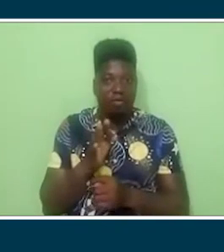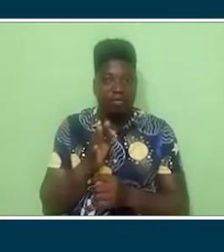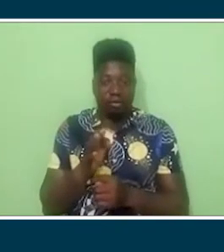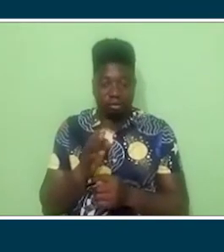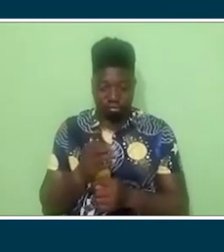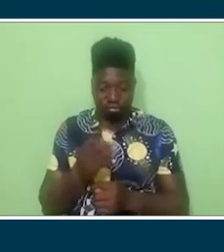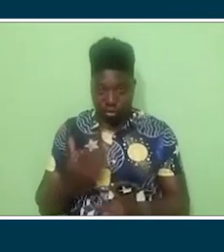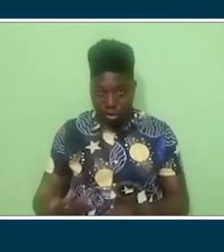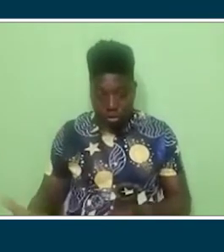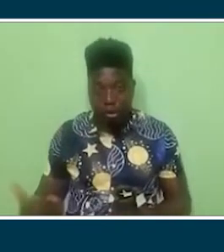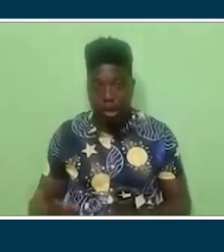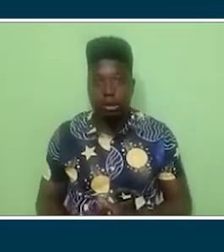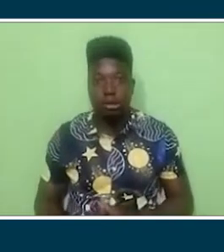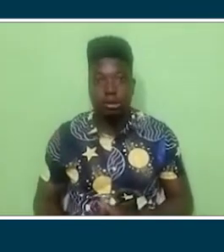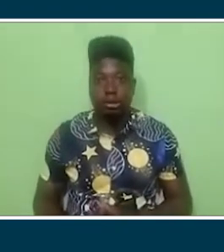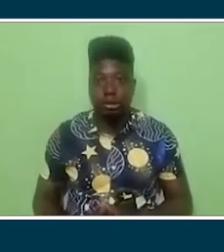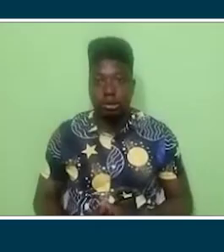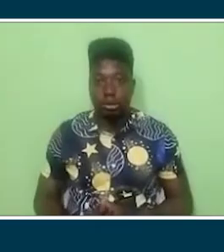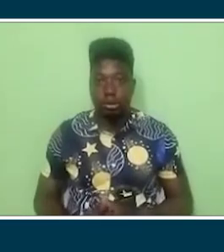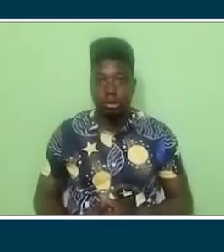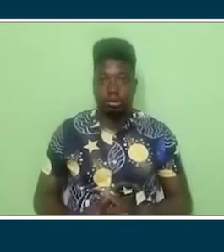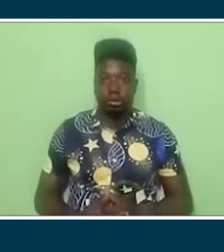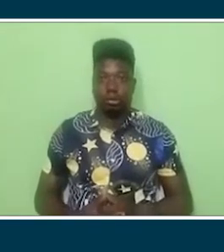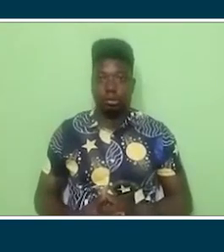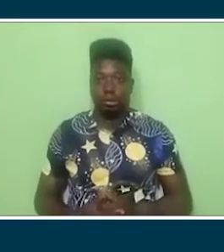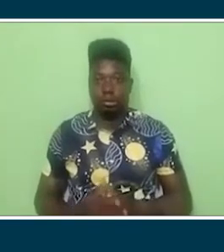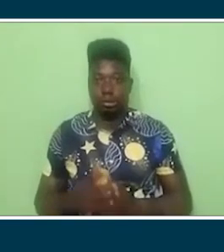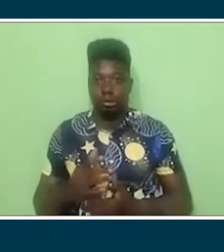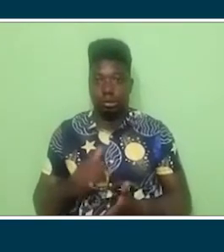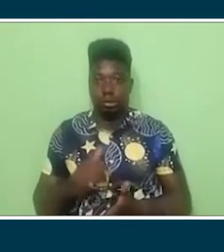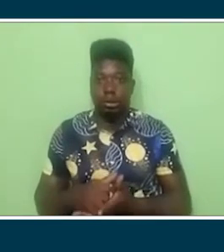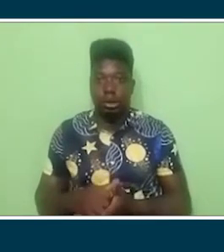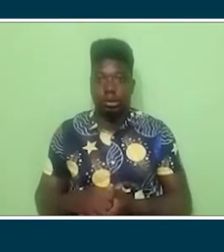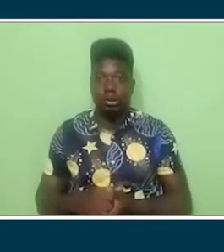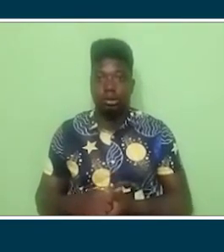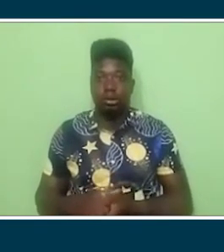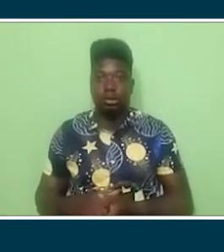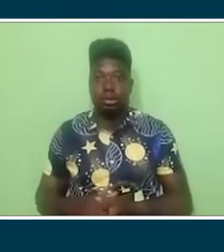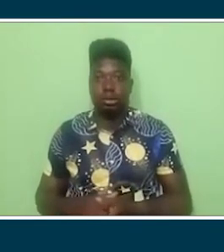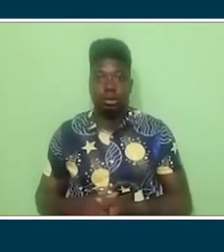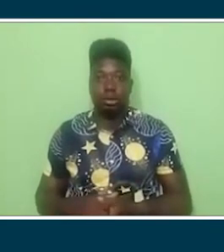so I just want to name the funa, the Chilean funa, and the